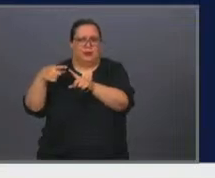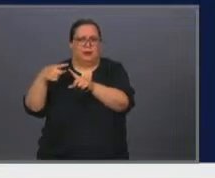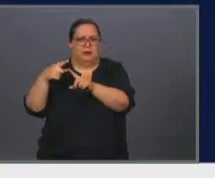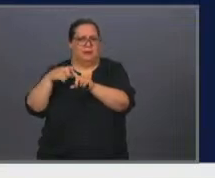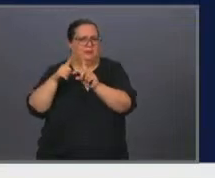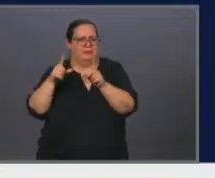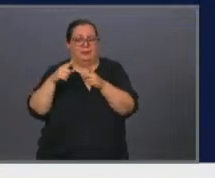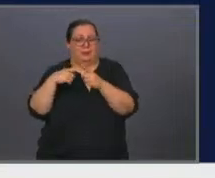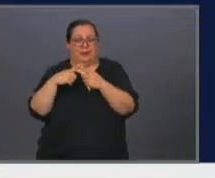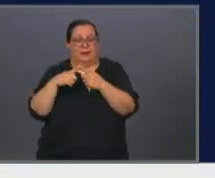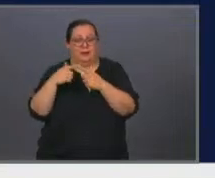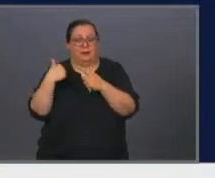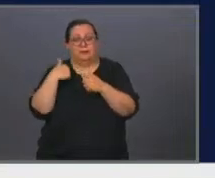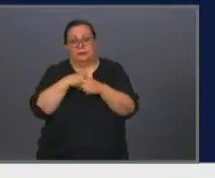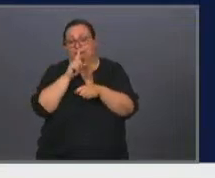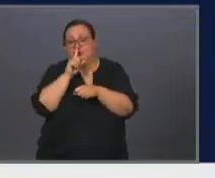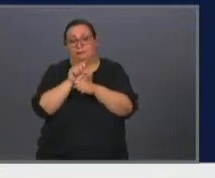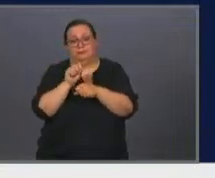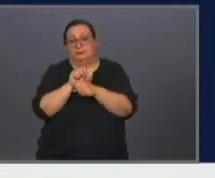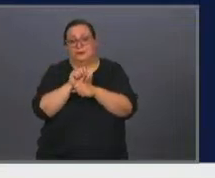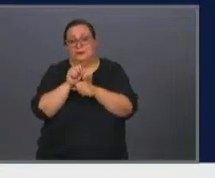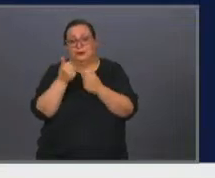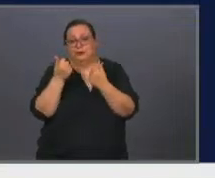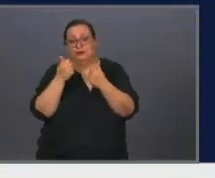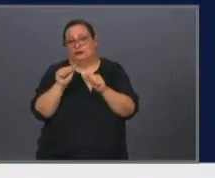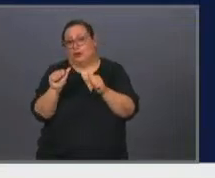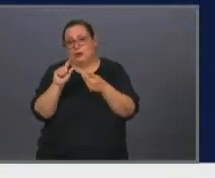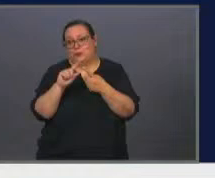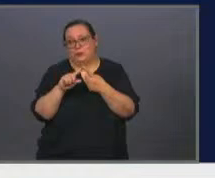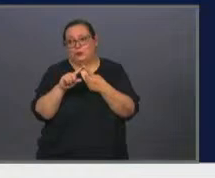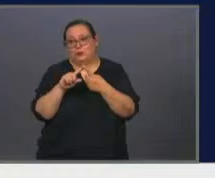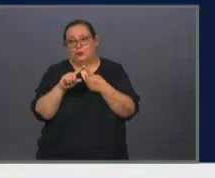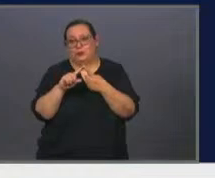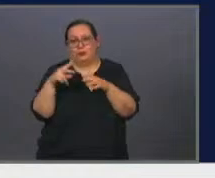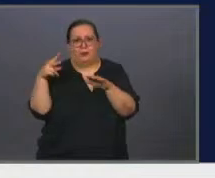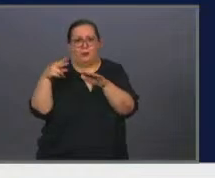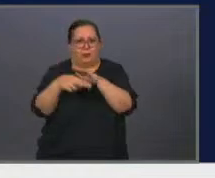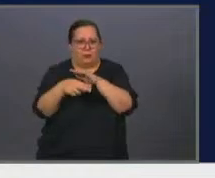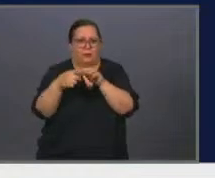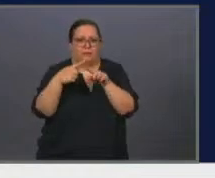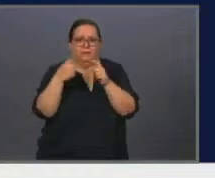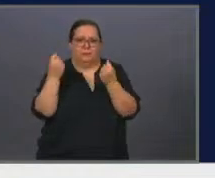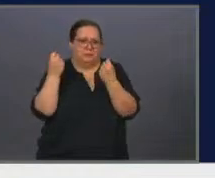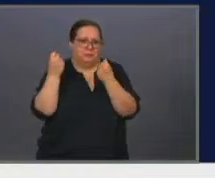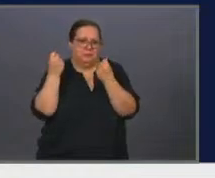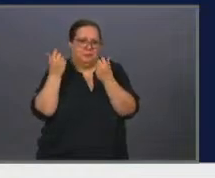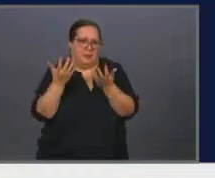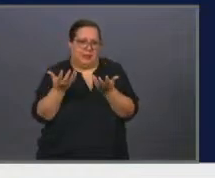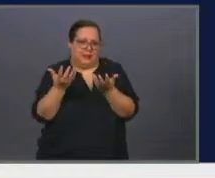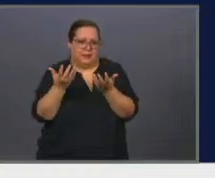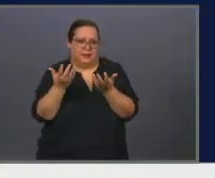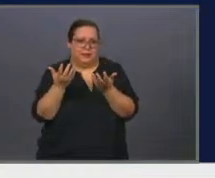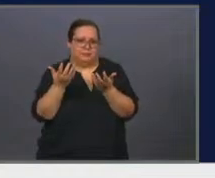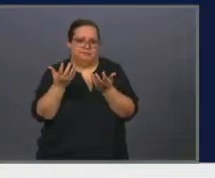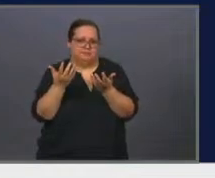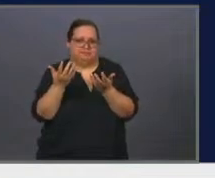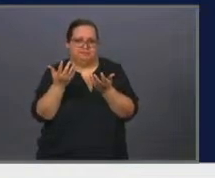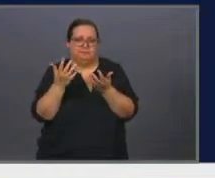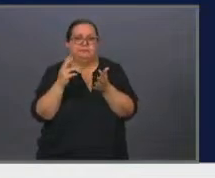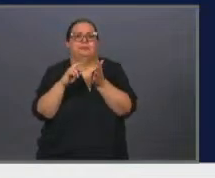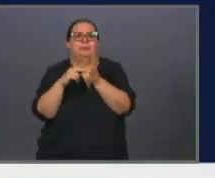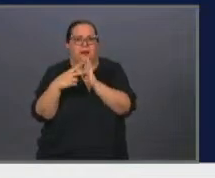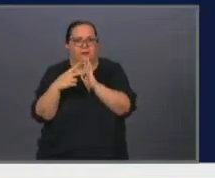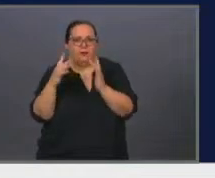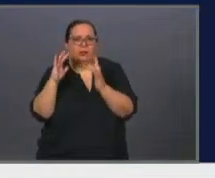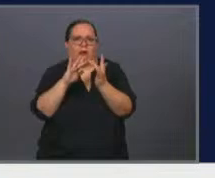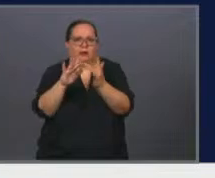We've definitely tried to cut them off from many meaningful